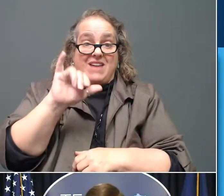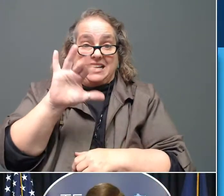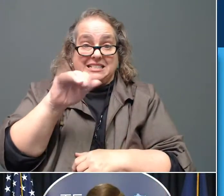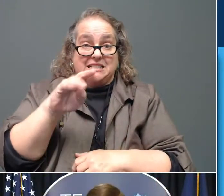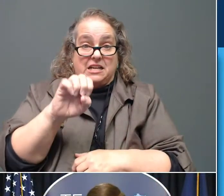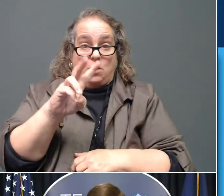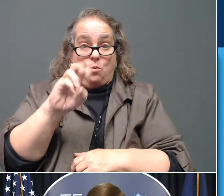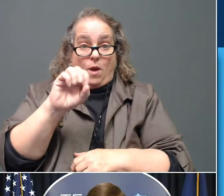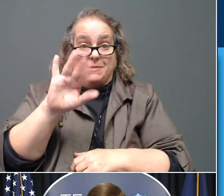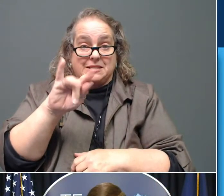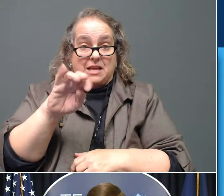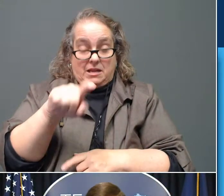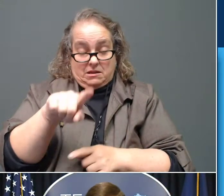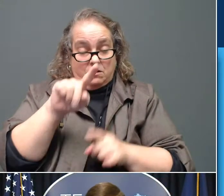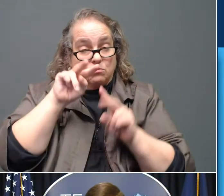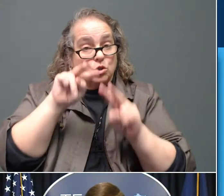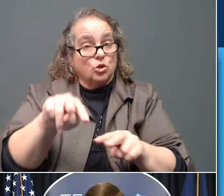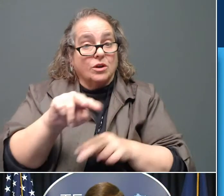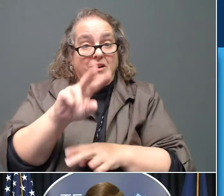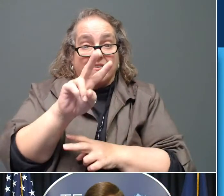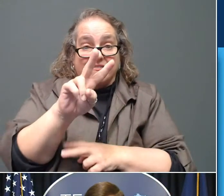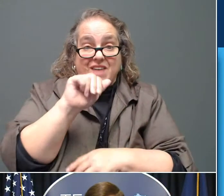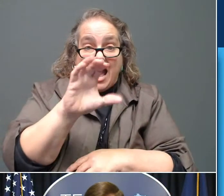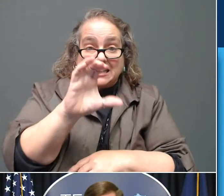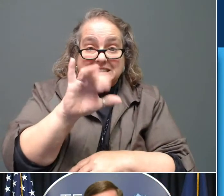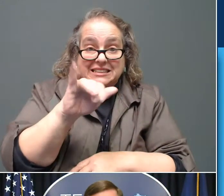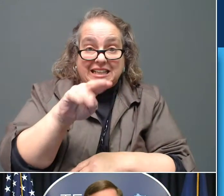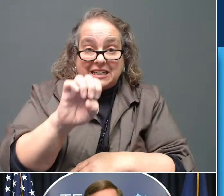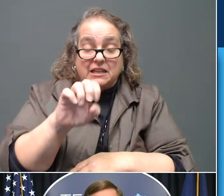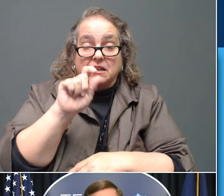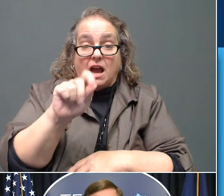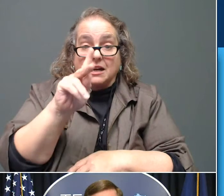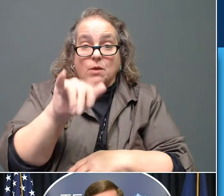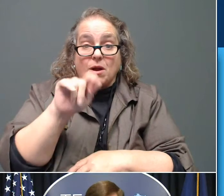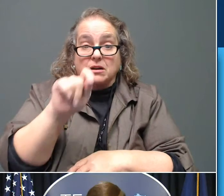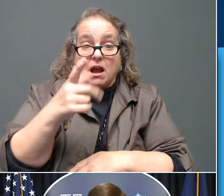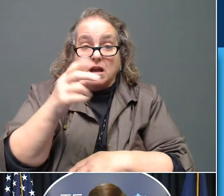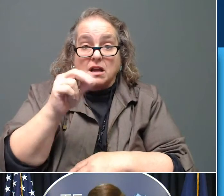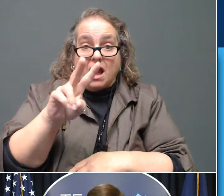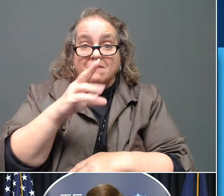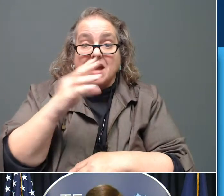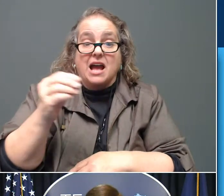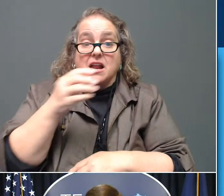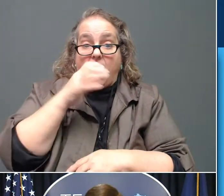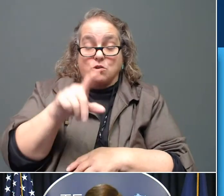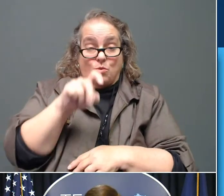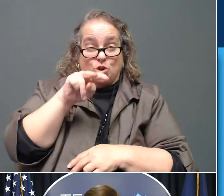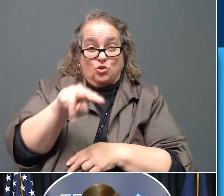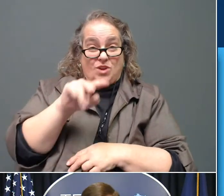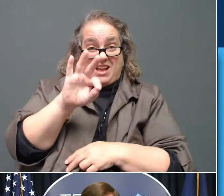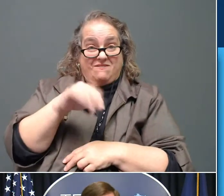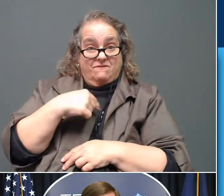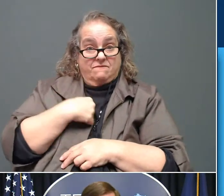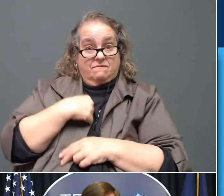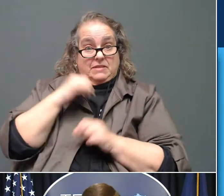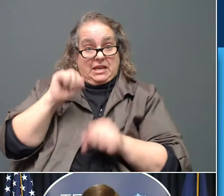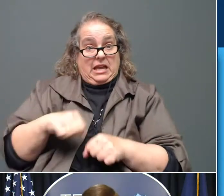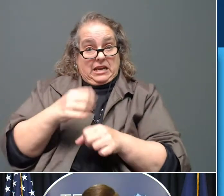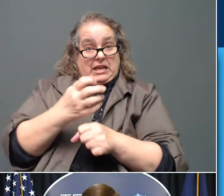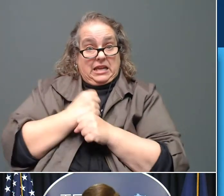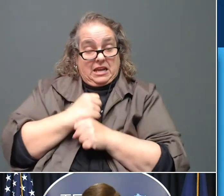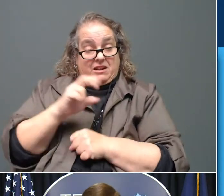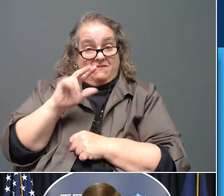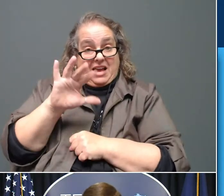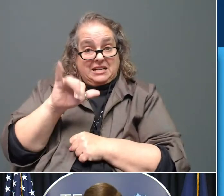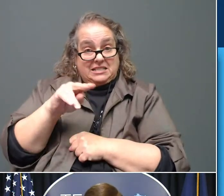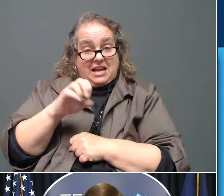vaccine.ky.gov, and the hotline that helps Kentuckians determine if they're eligible right now to receive a vaccine, and then helps you find